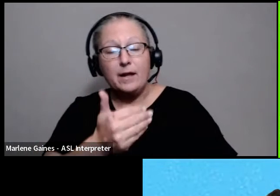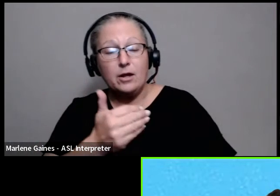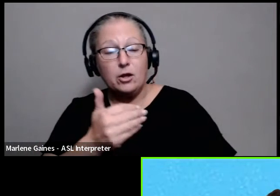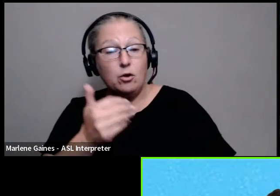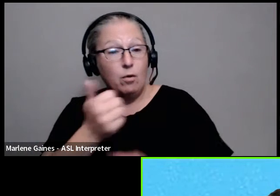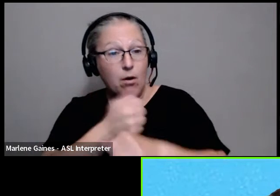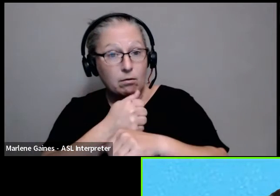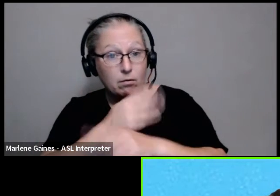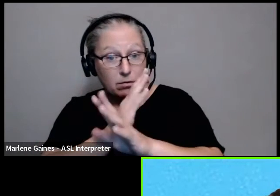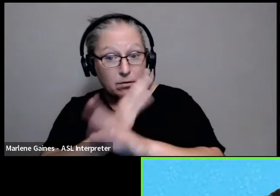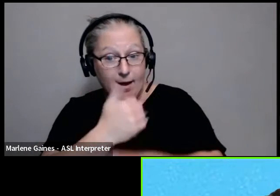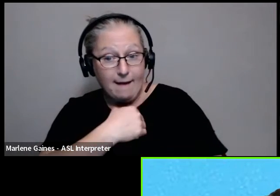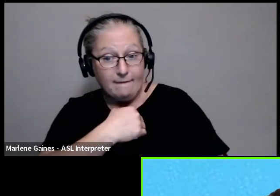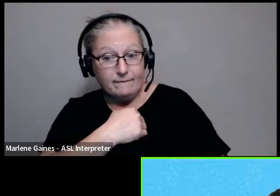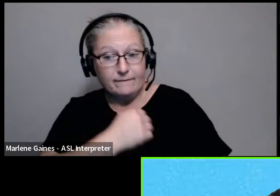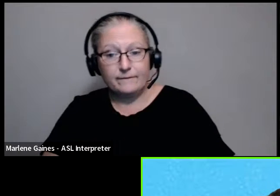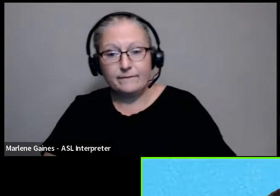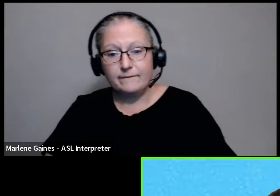anybody online?